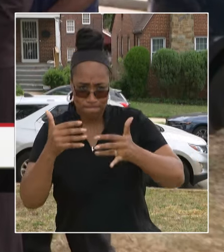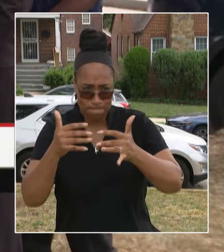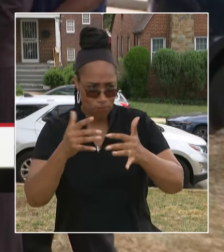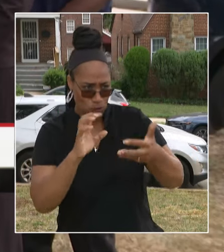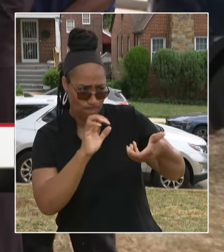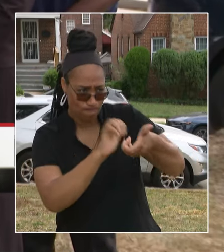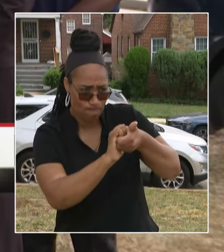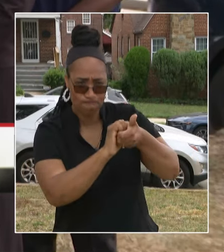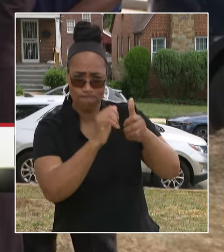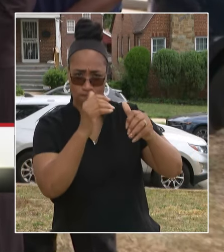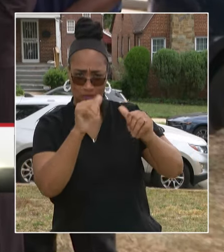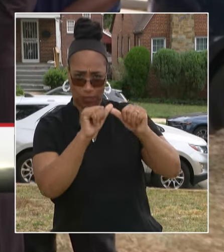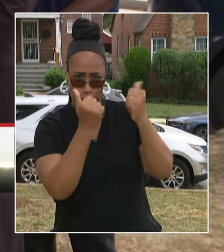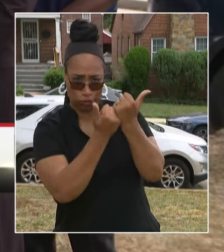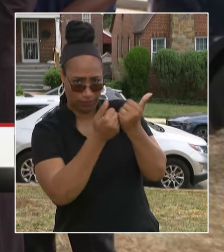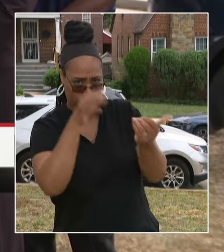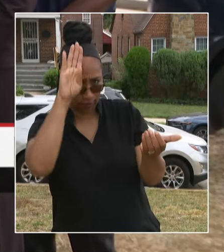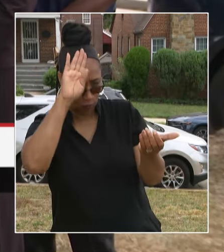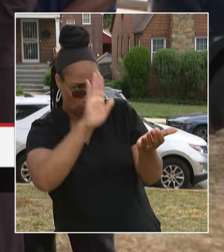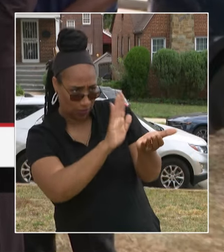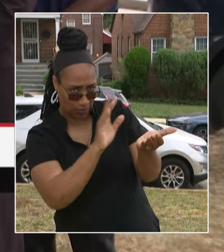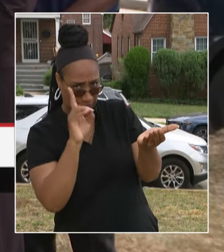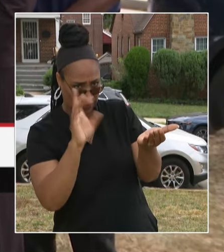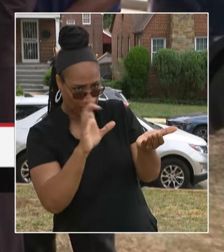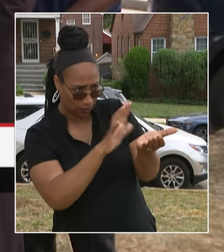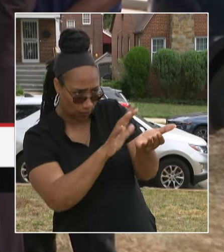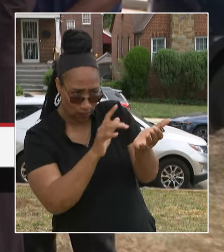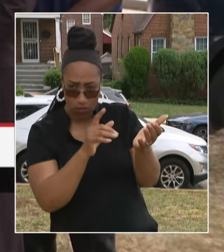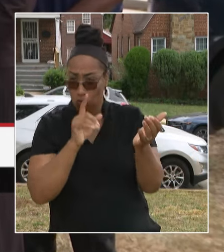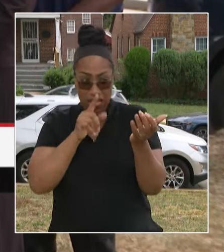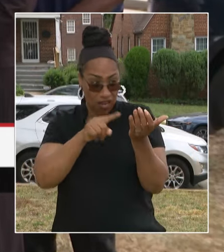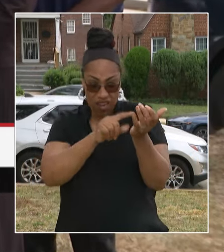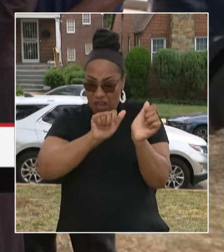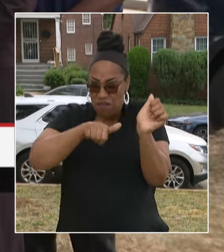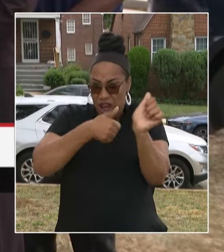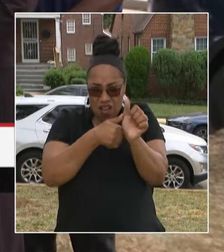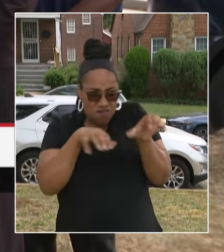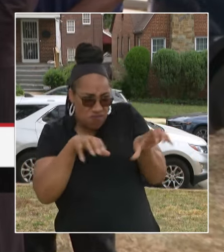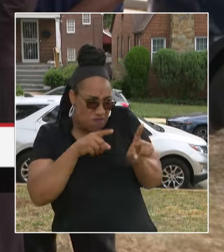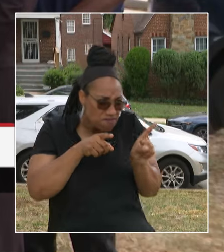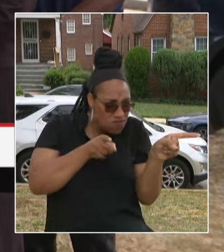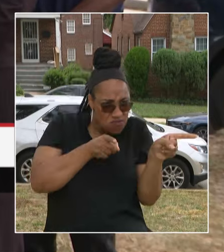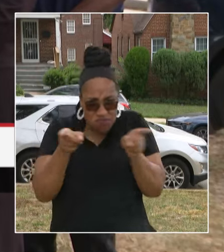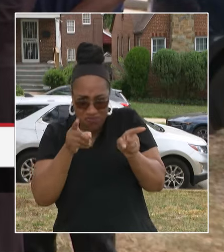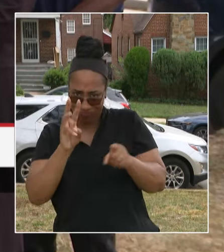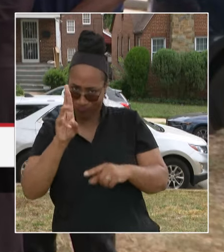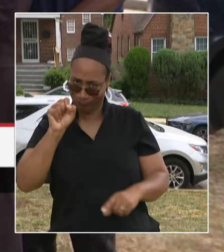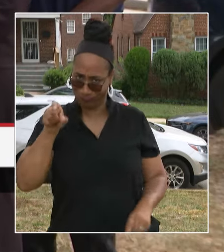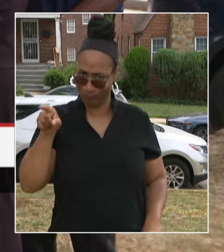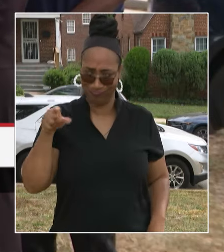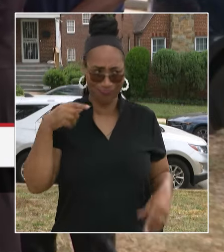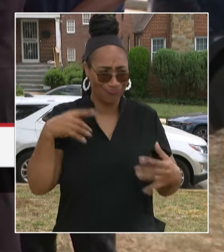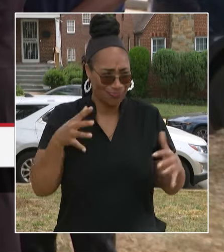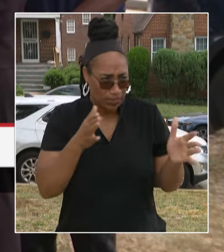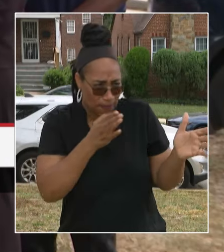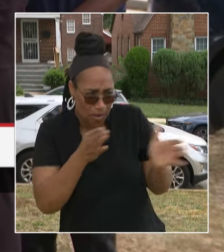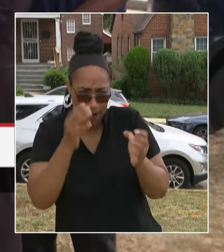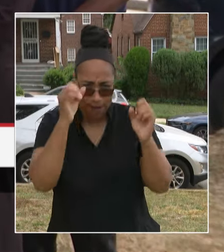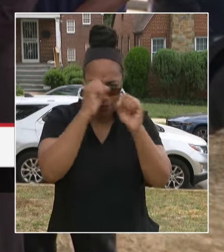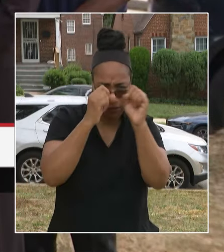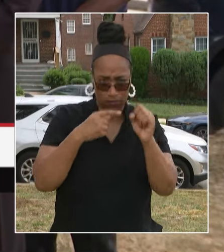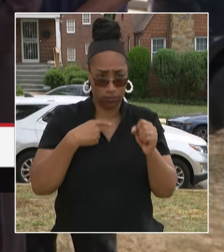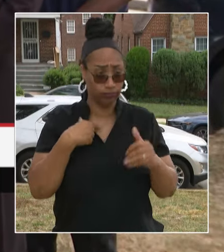the scenes saying, look, you need to do this, you need to do that. But he sat there with Dave Clark and Wilhelmina Rolark and others on the council and went